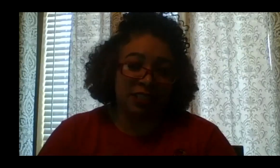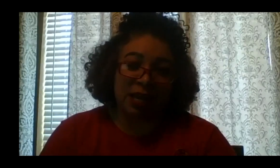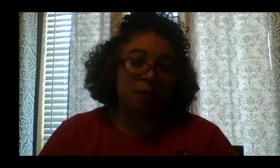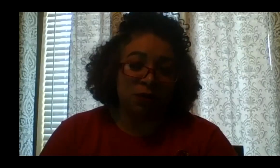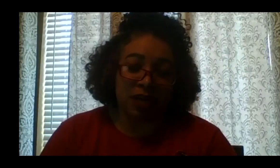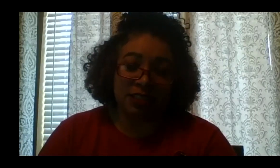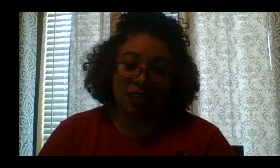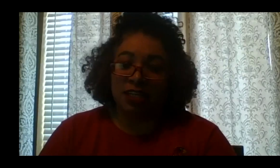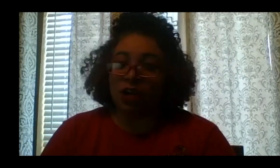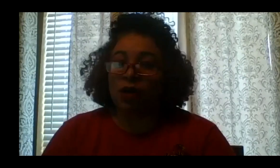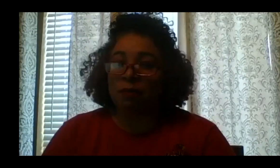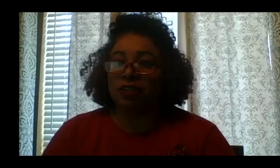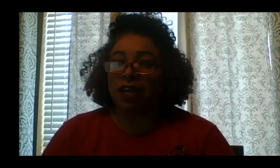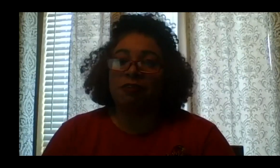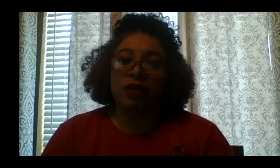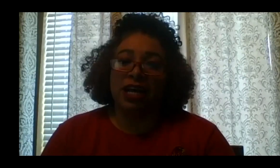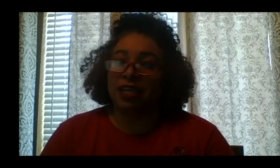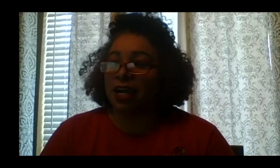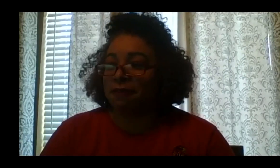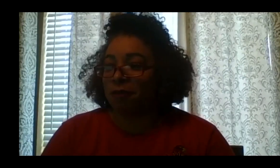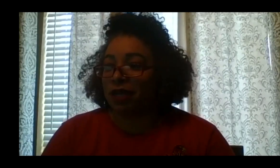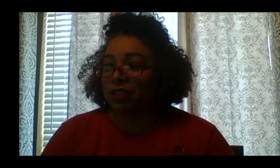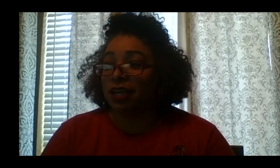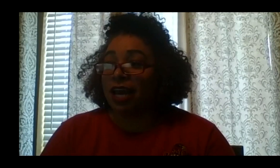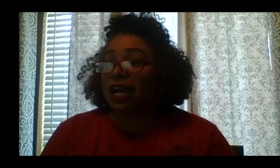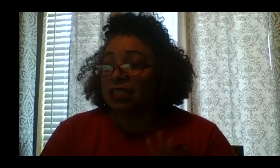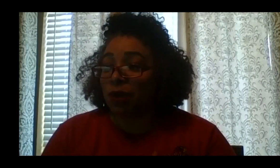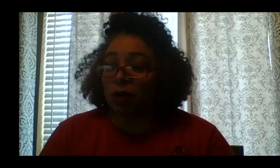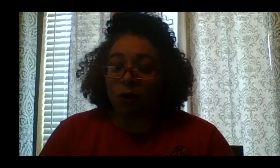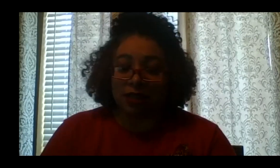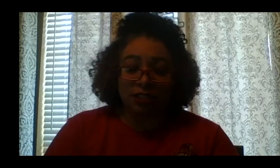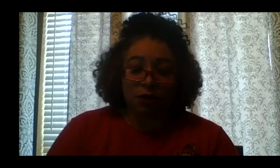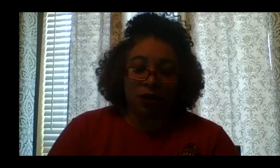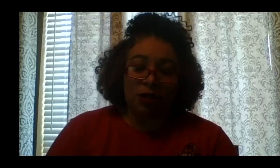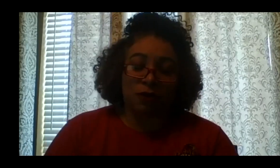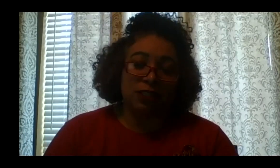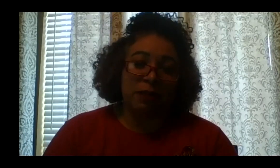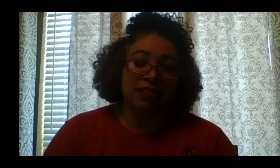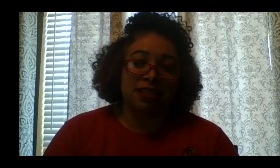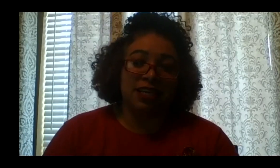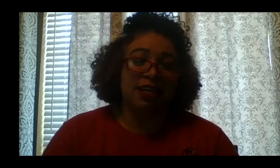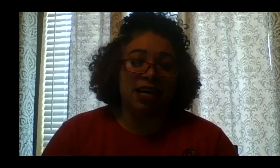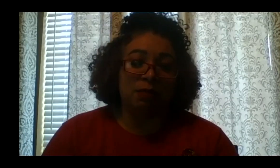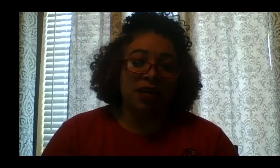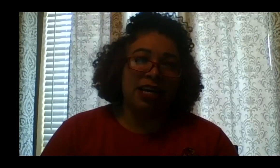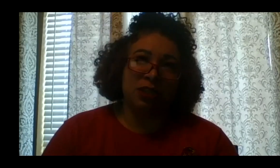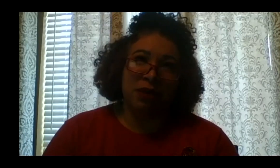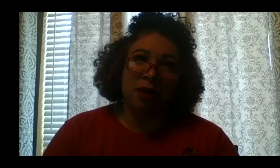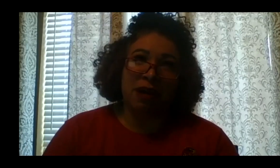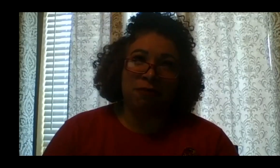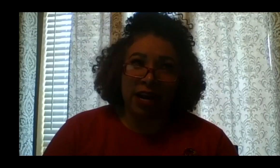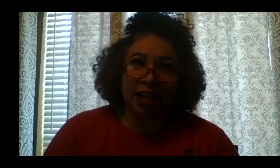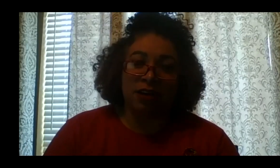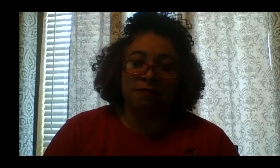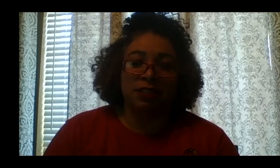the same on both sides. So I want to make sure that everyone has that kind of information. And like I said, we are recording this, so you can always reference back to this at any time. It should be